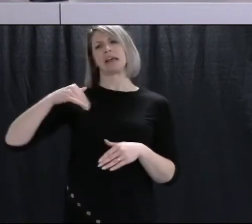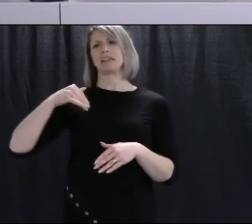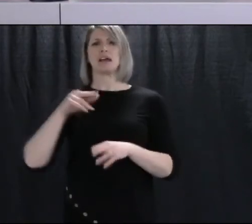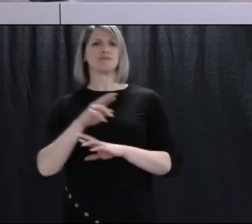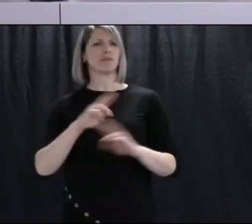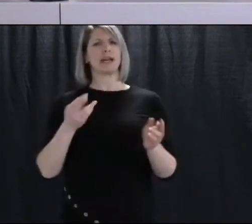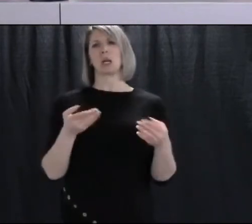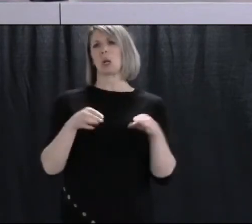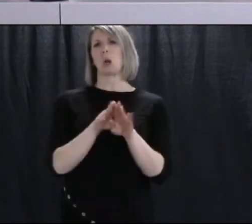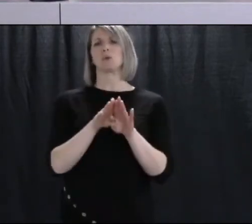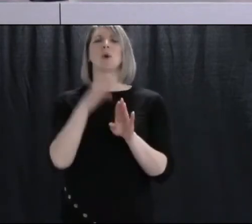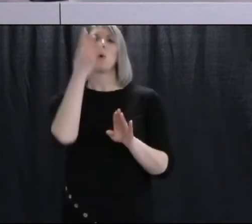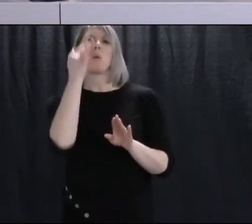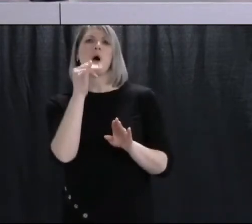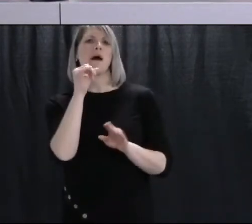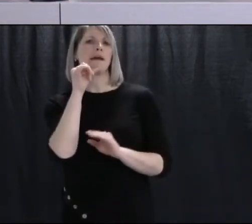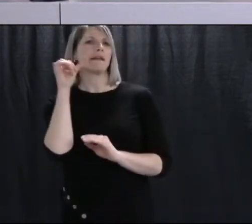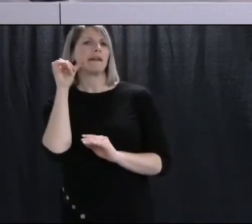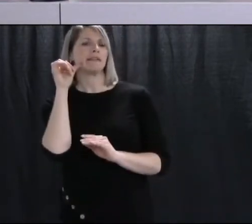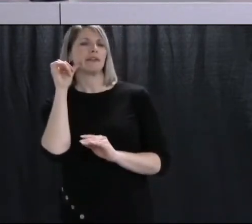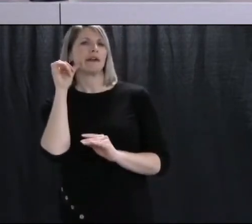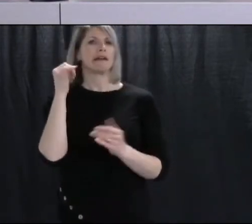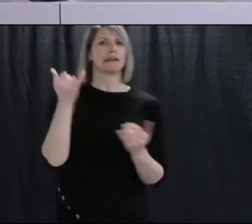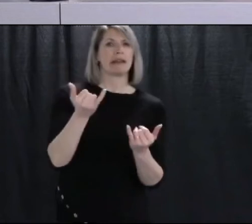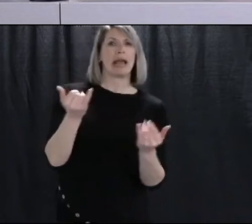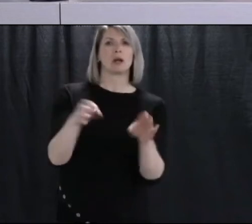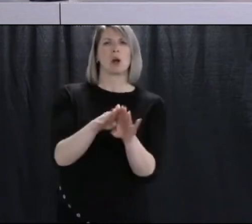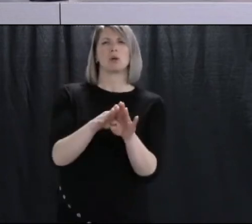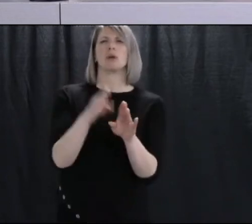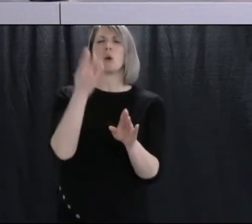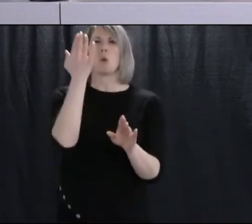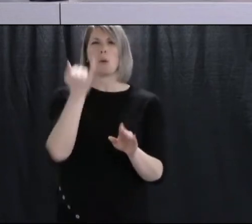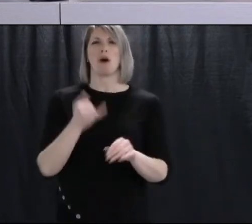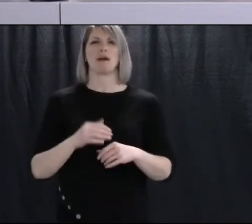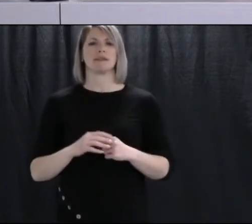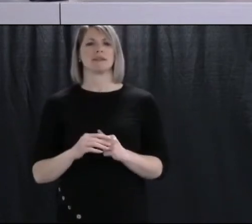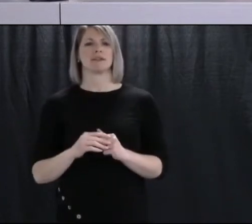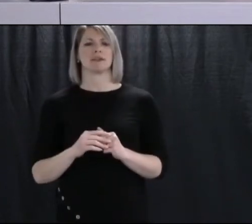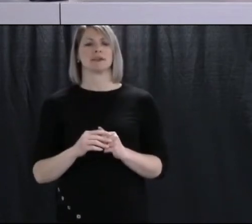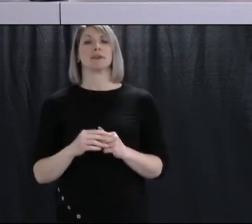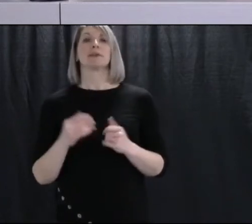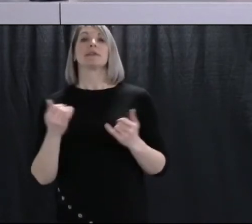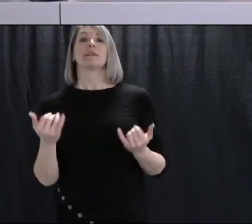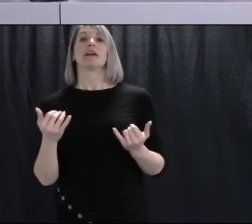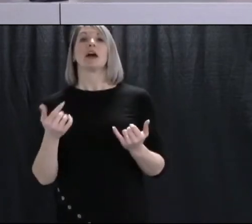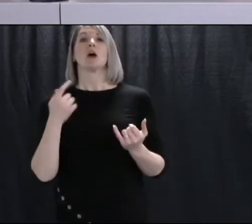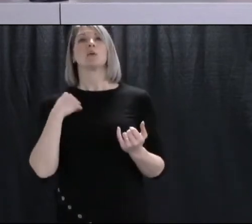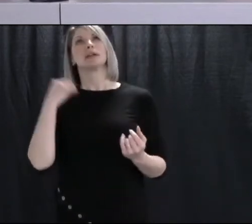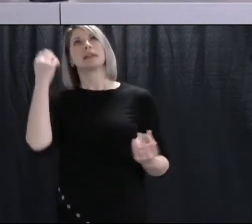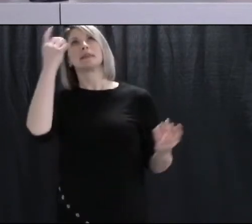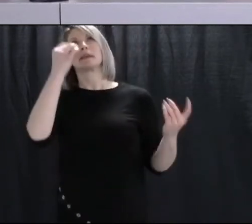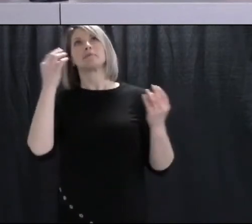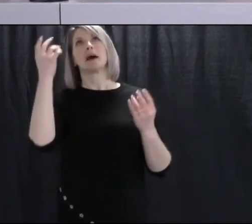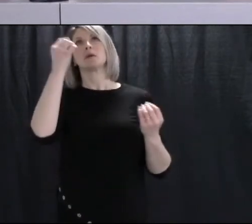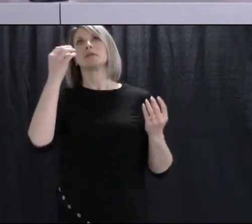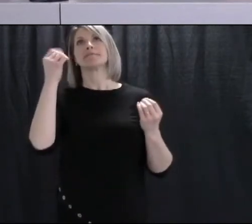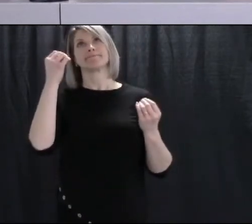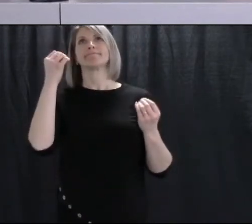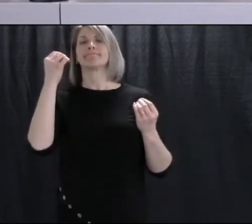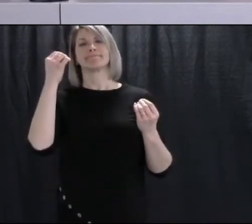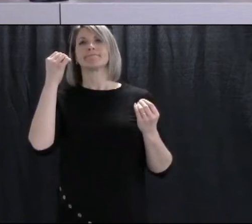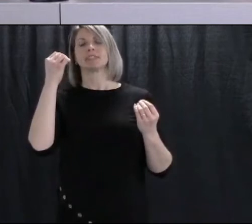I'm wondering what changed. The passage of time and events. We always had at the back of our mind that this was